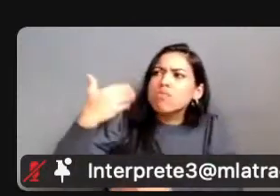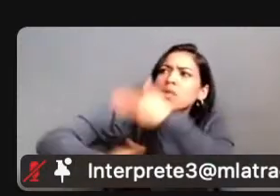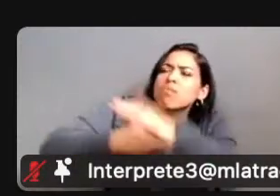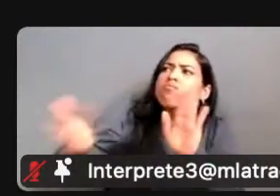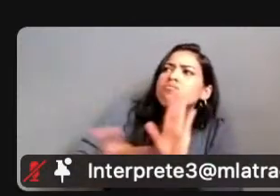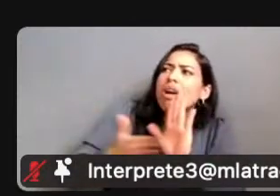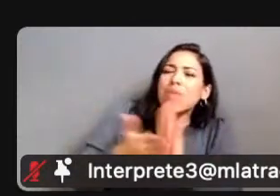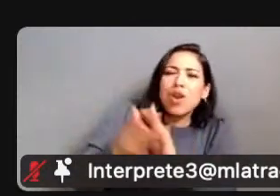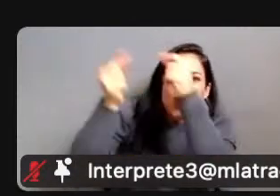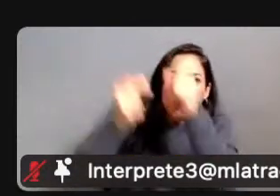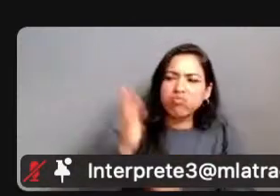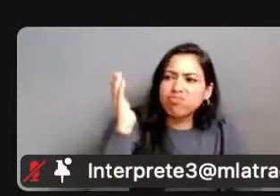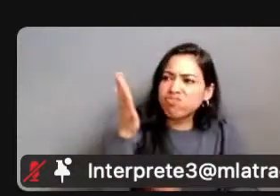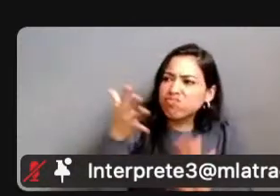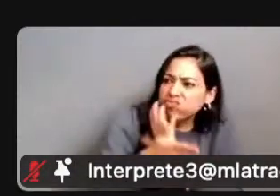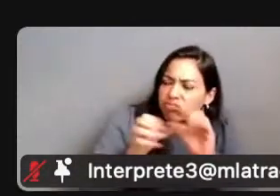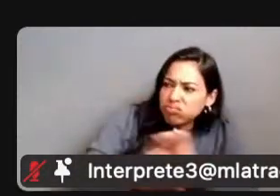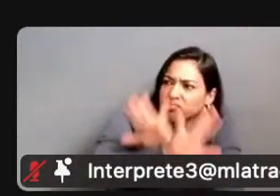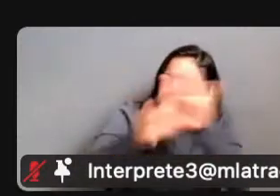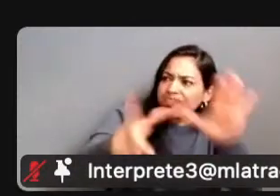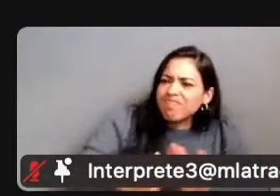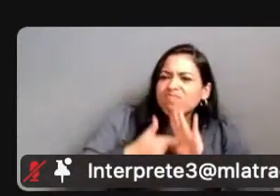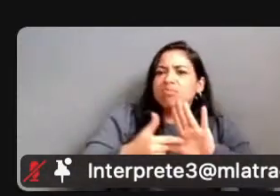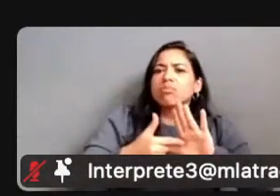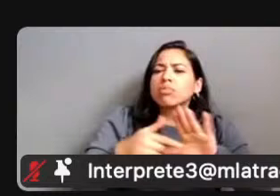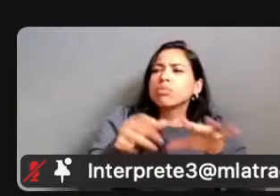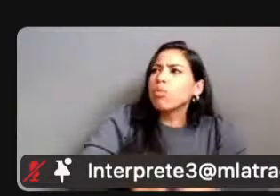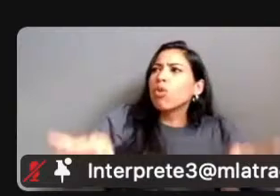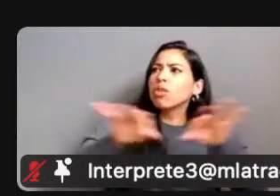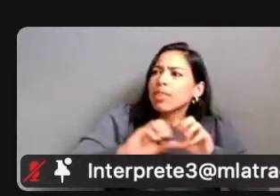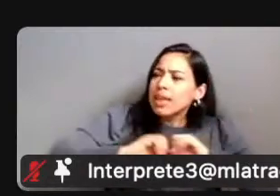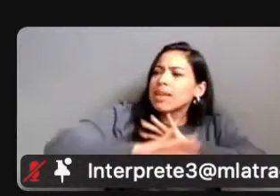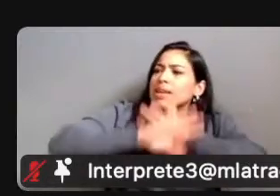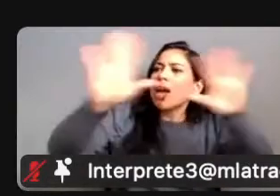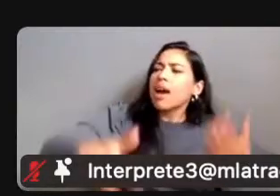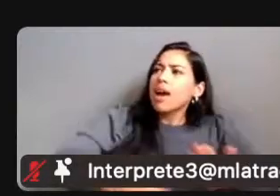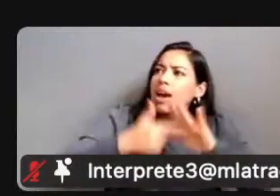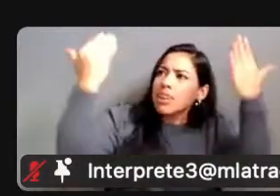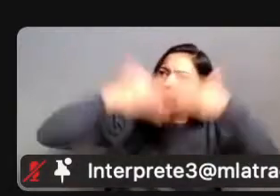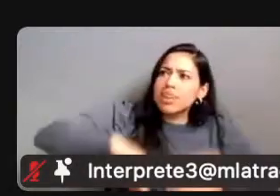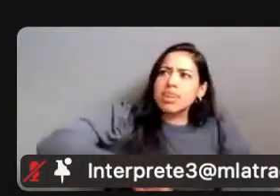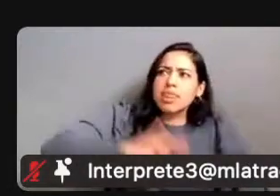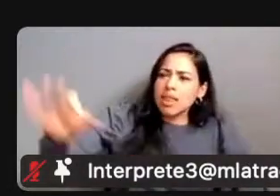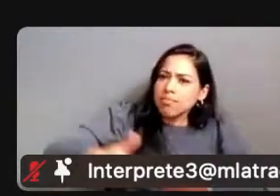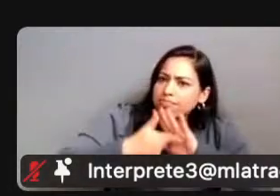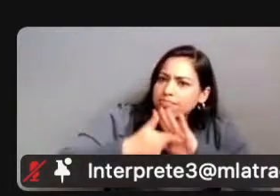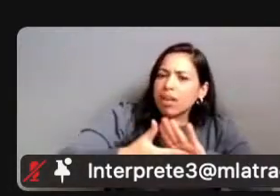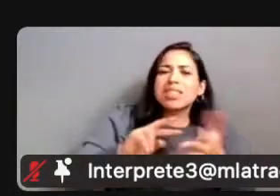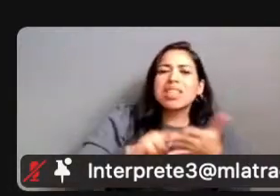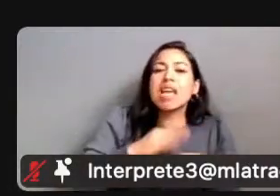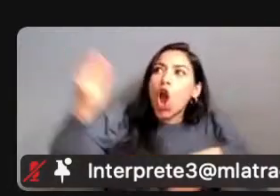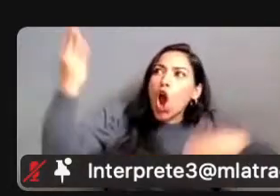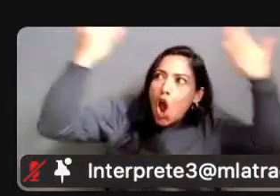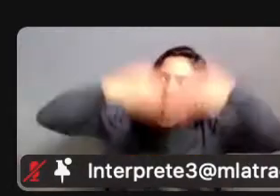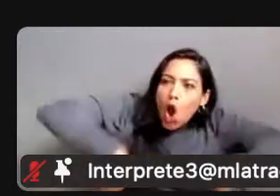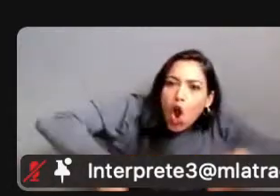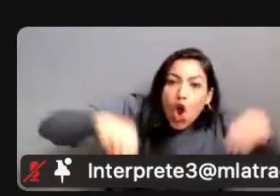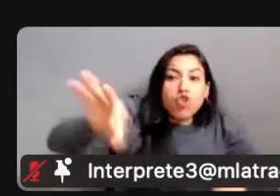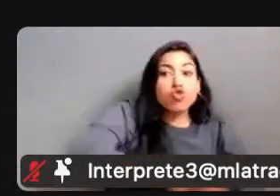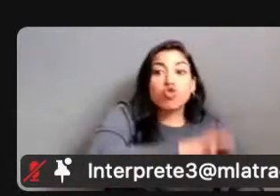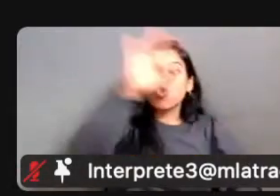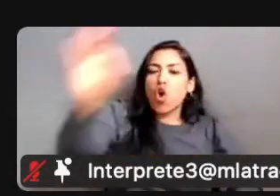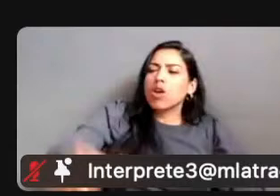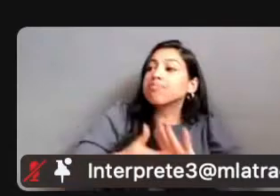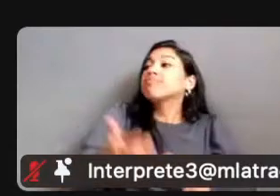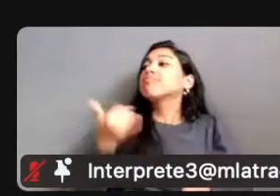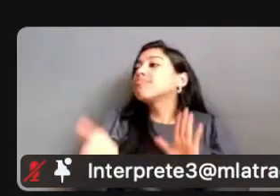and accountability to the states, safekeeping or trying to foresee corruption cases and bad